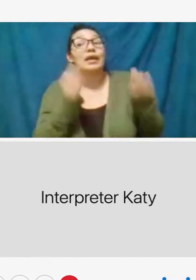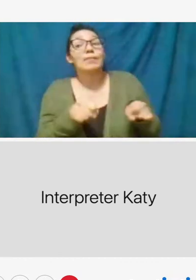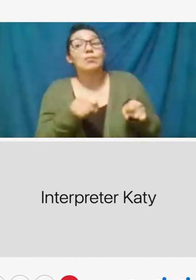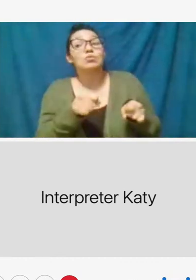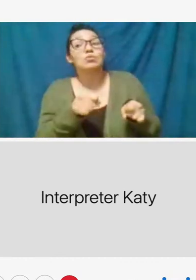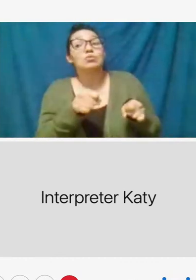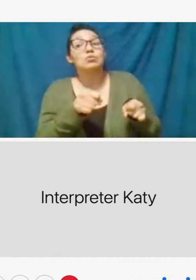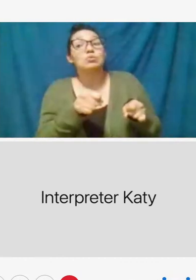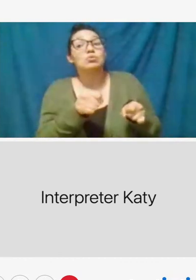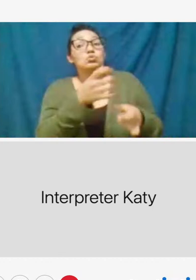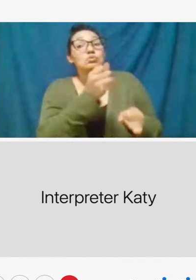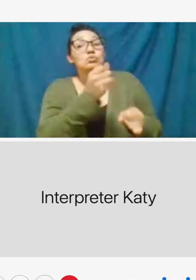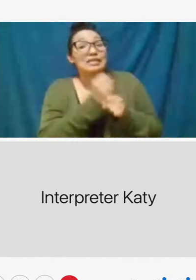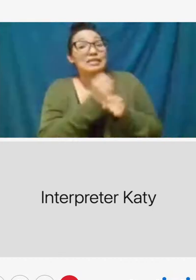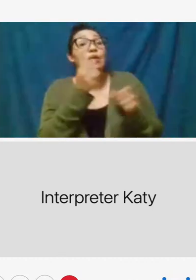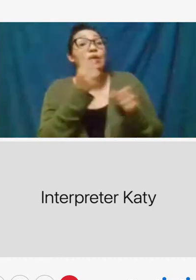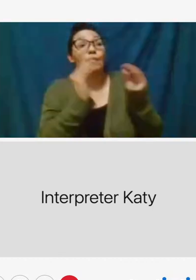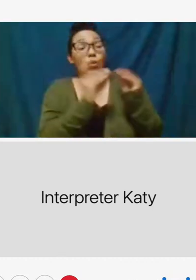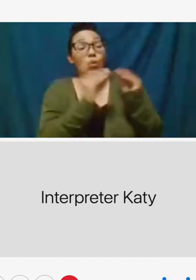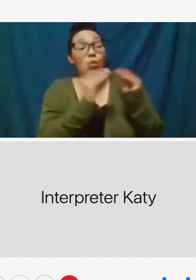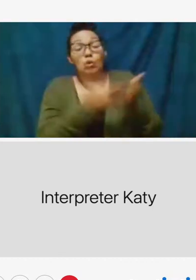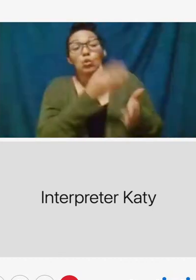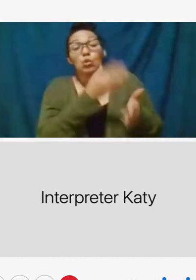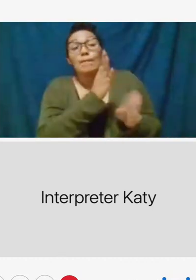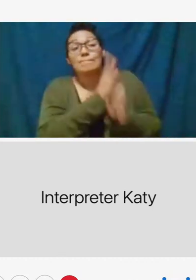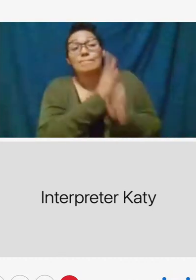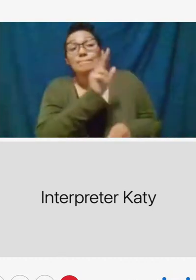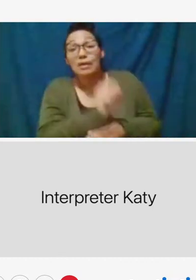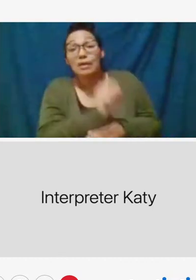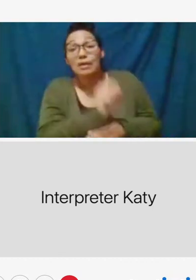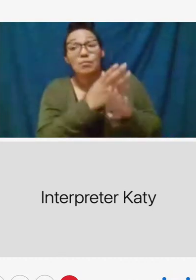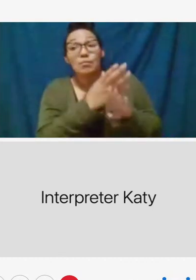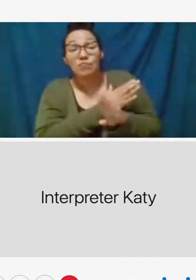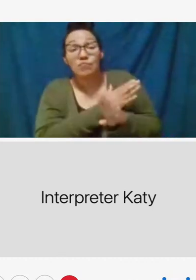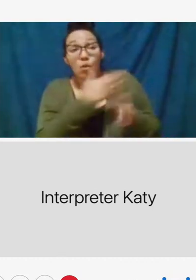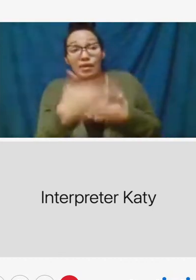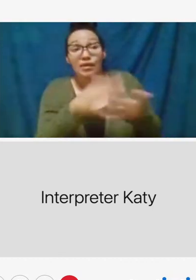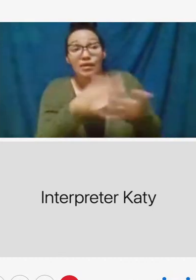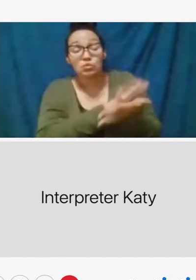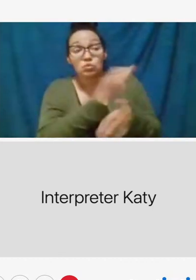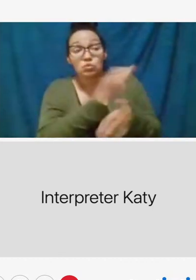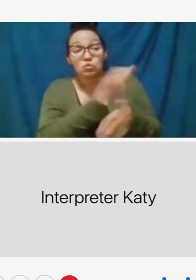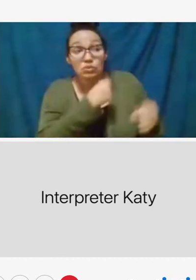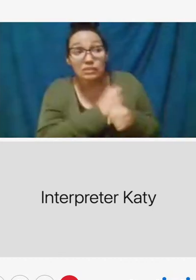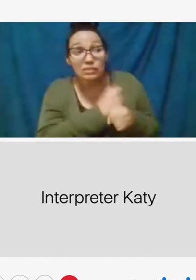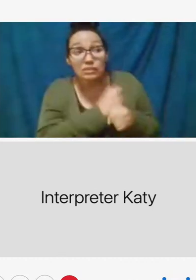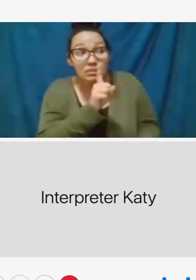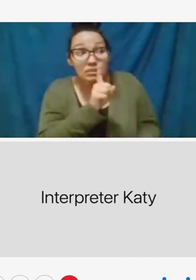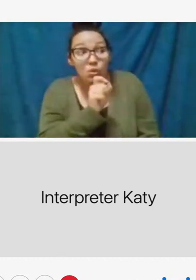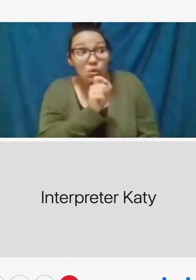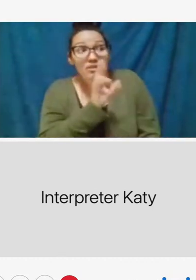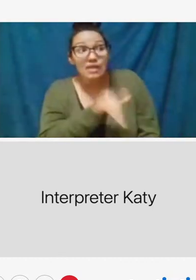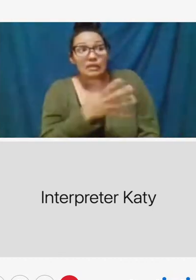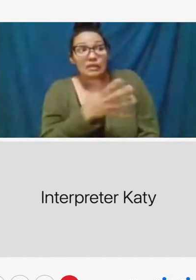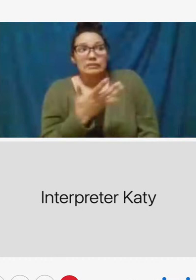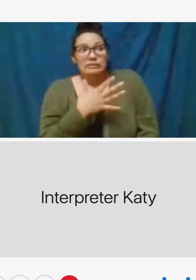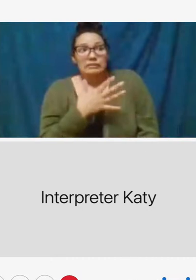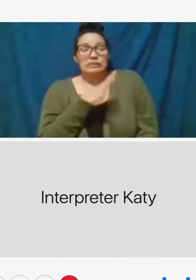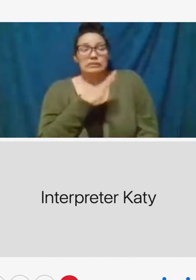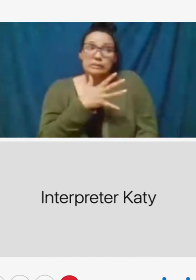to in time for the next scho year or is that a big big that's something we'd have to look